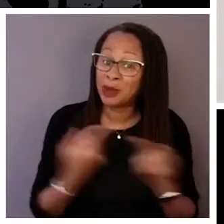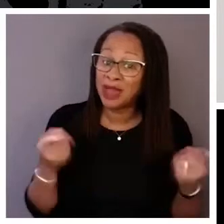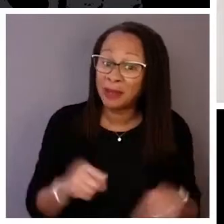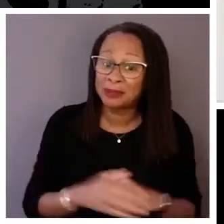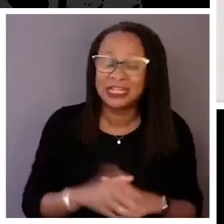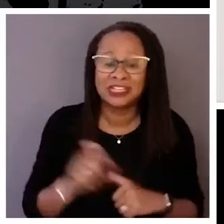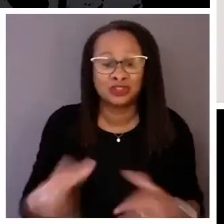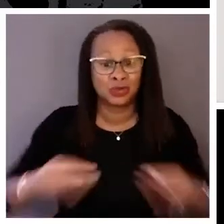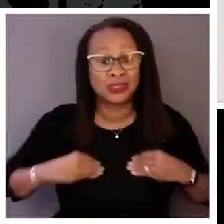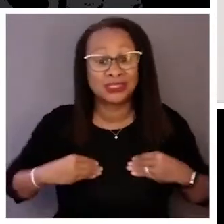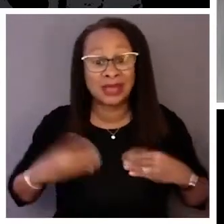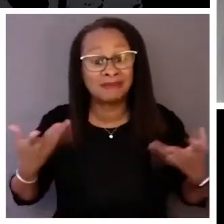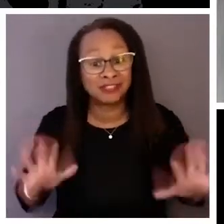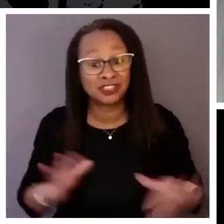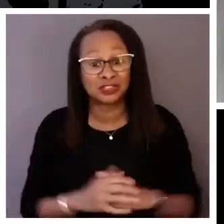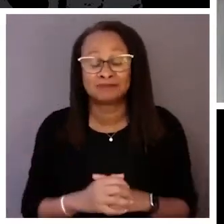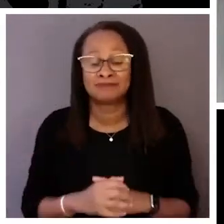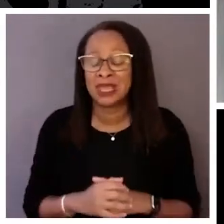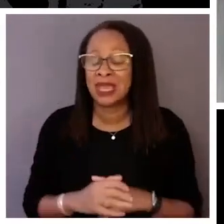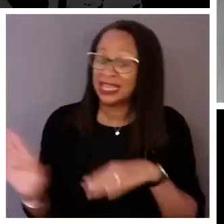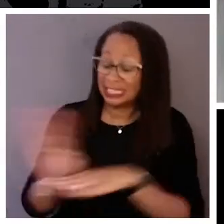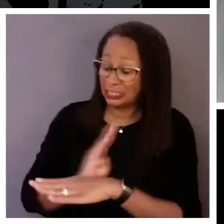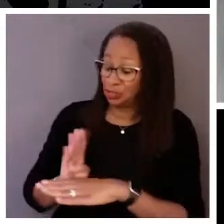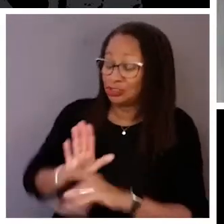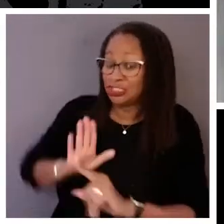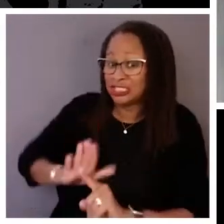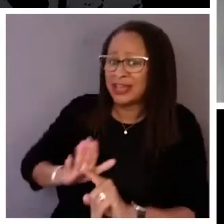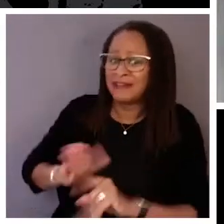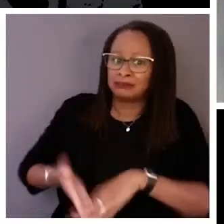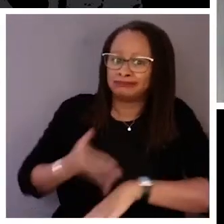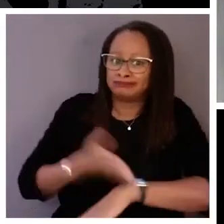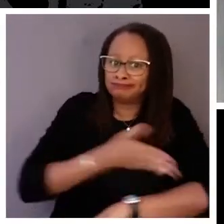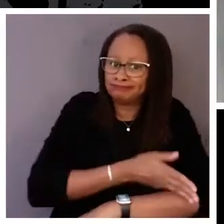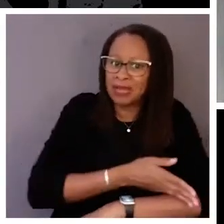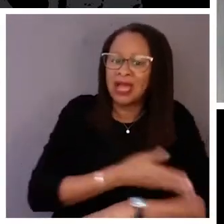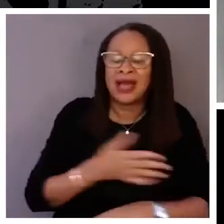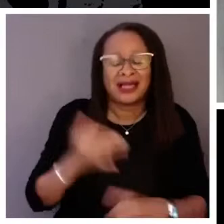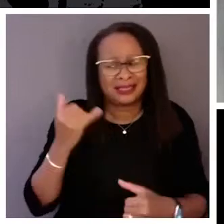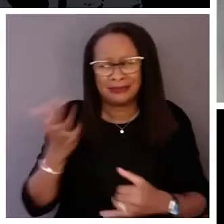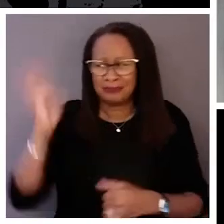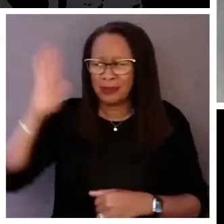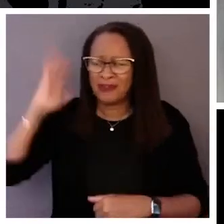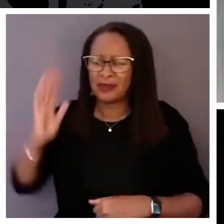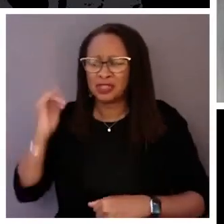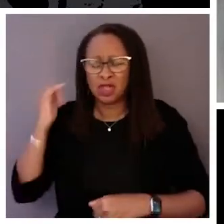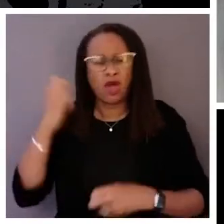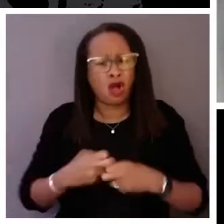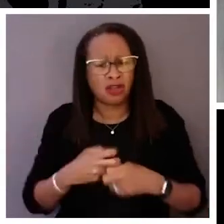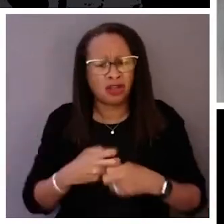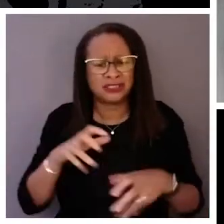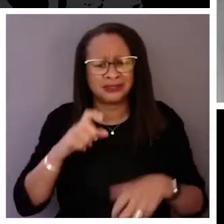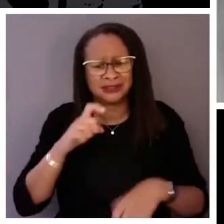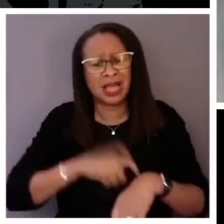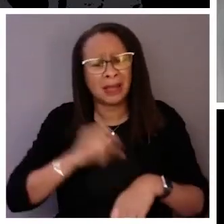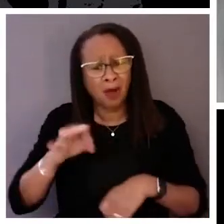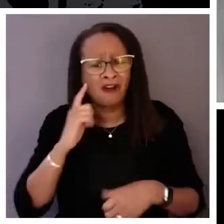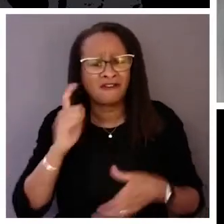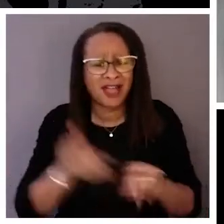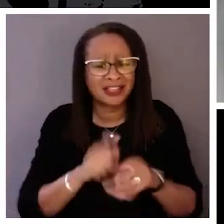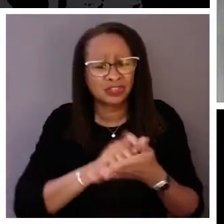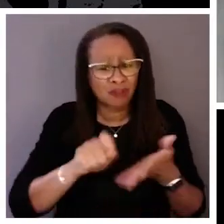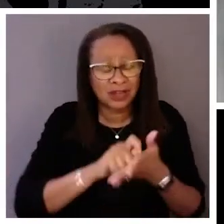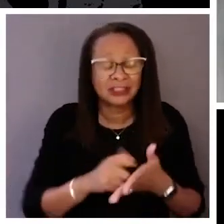happen, and you just got to embrace. And the industry is getting better. It used to be really hard to take time off as a writer. They've changed that. There's a little